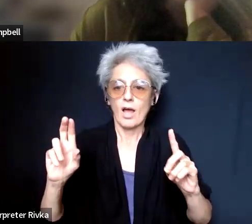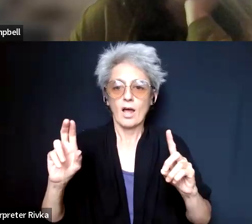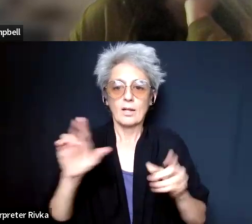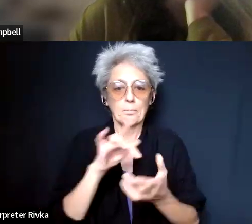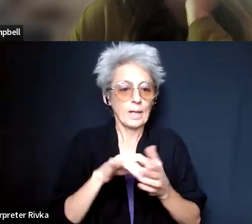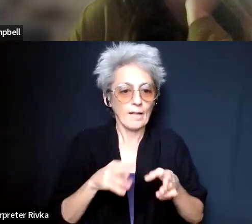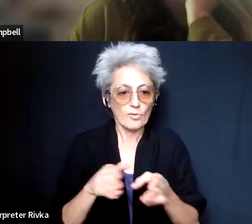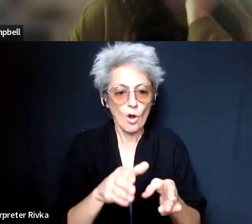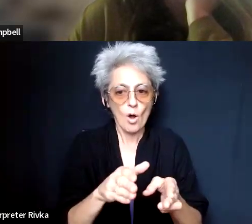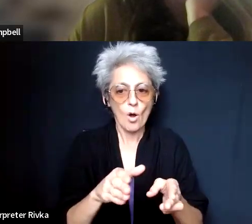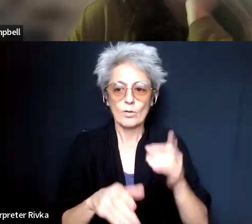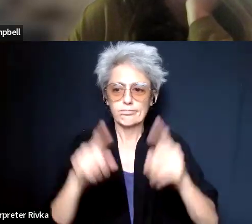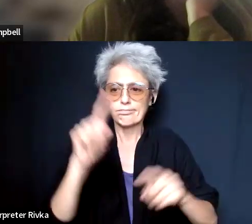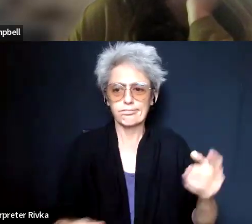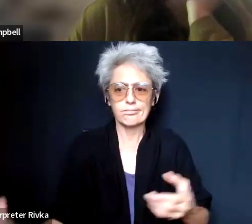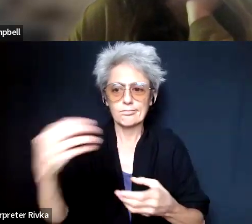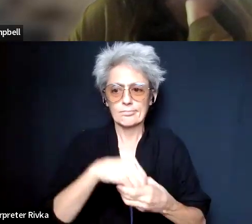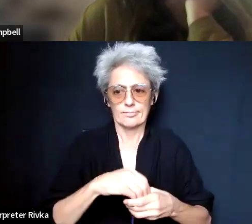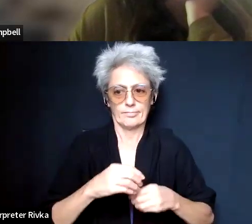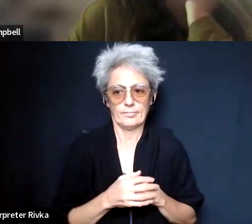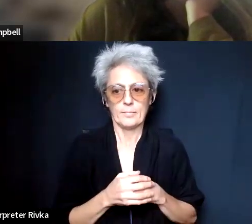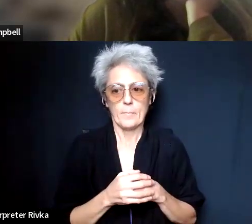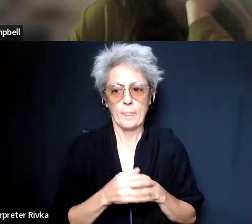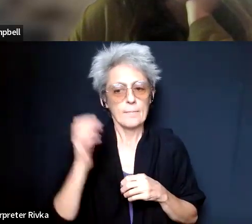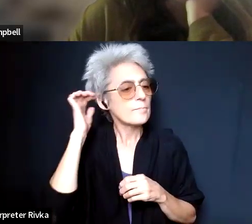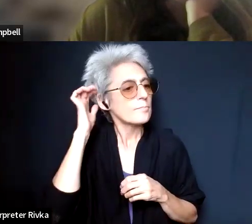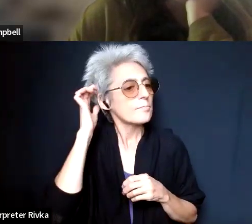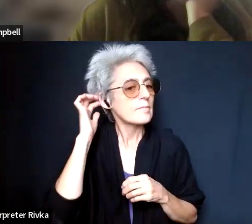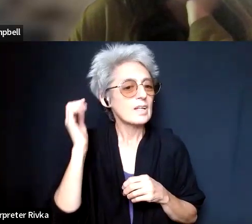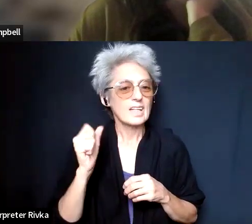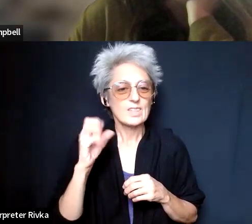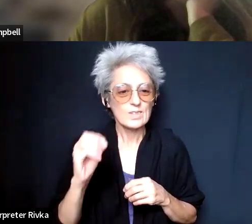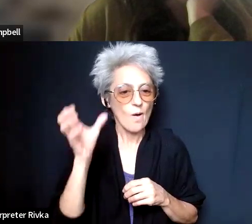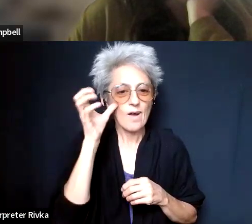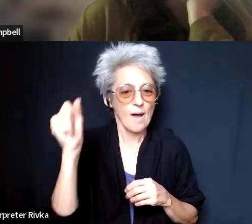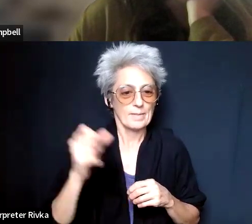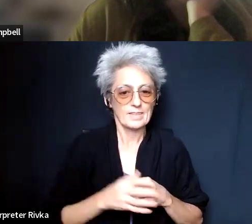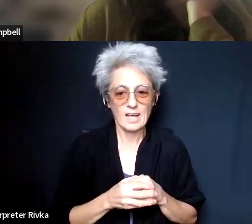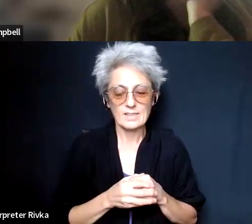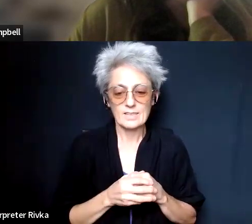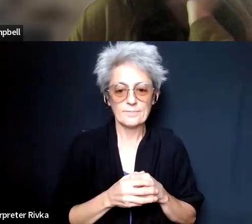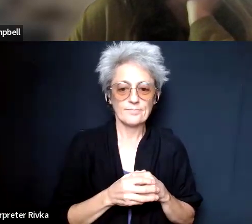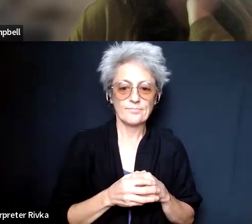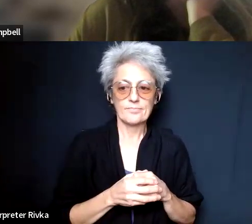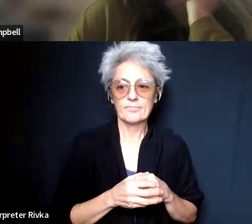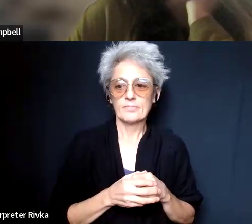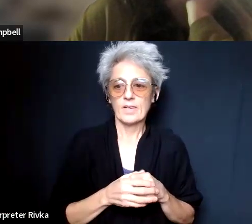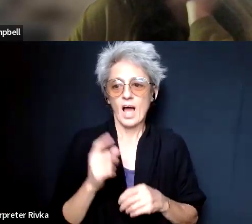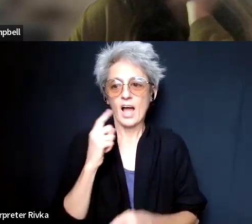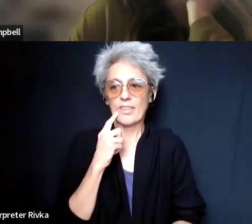road. It is so common sense. And I think it